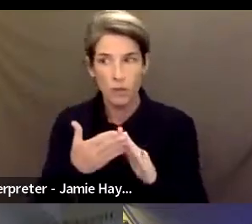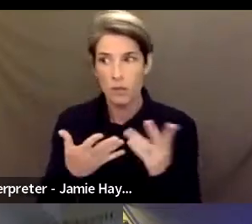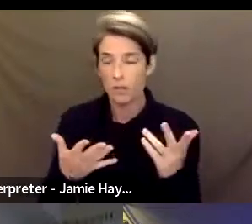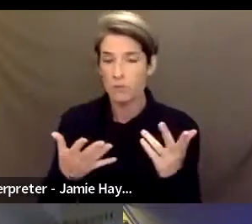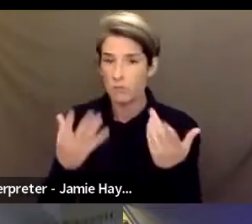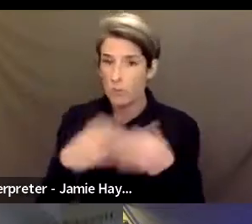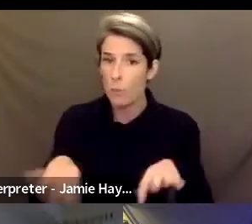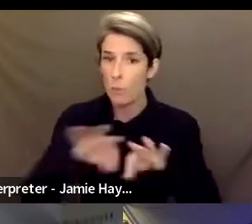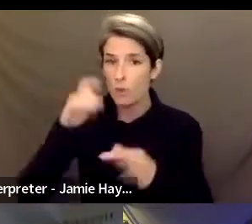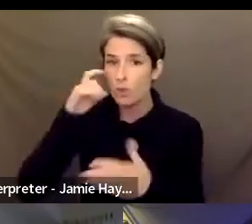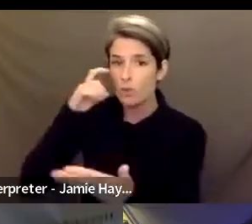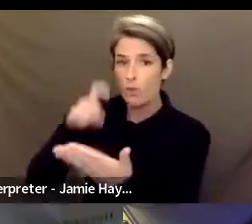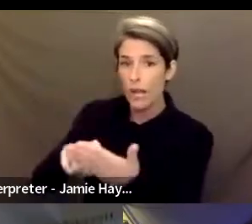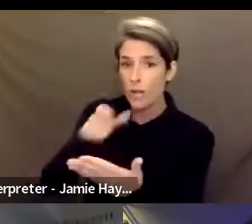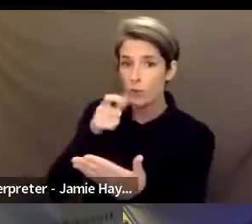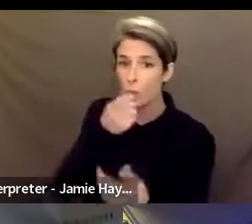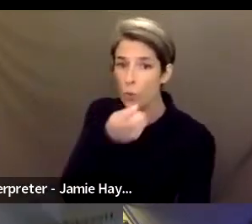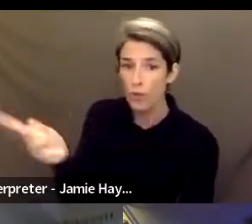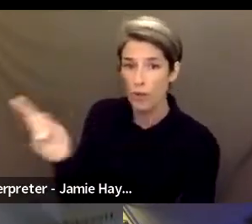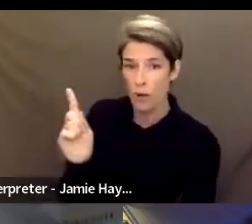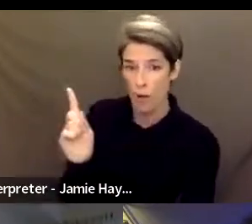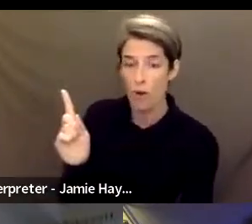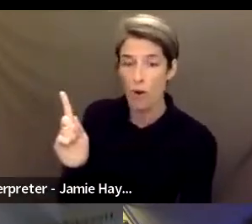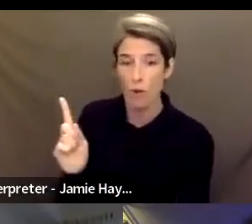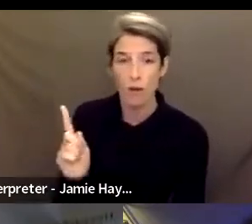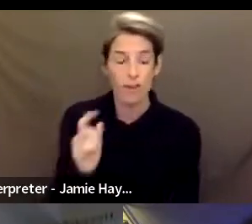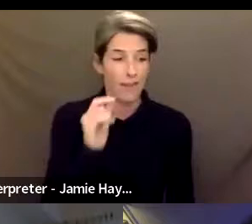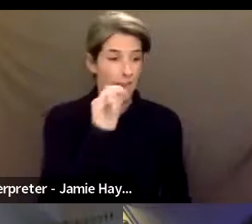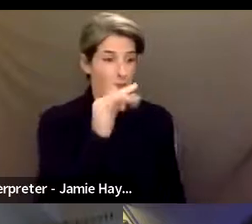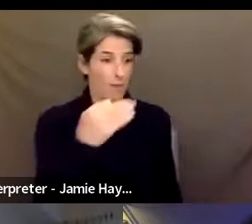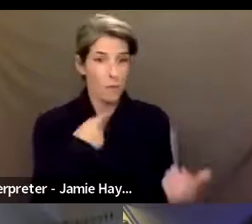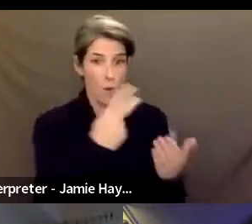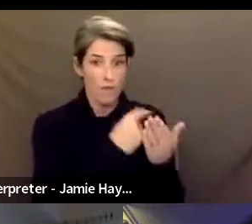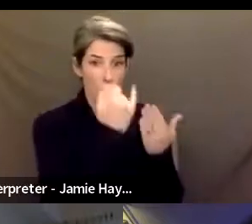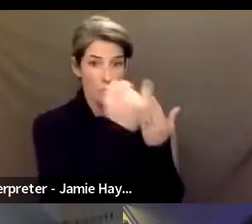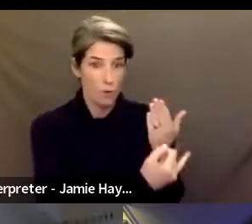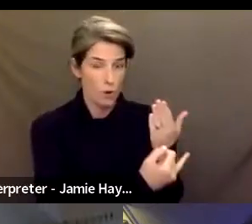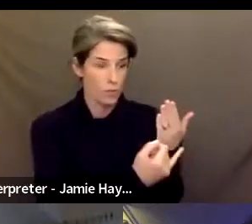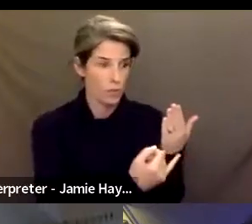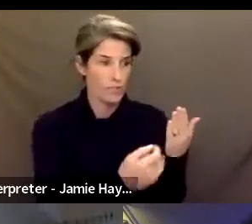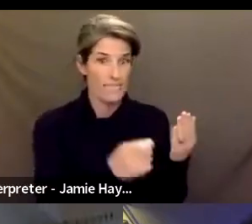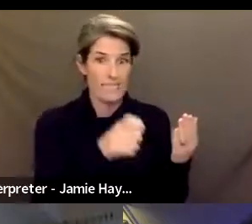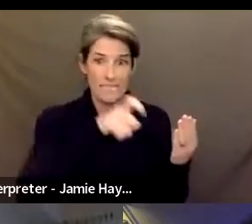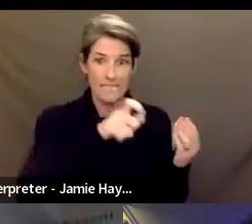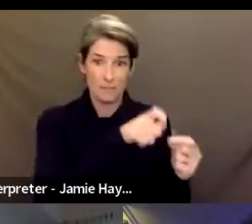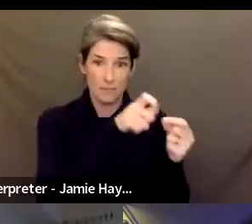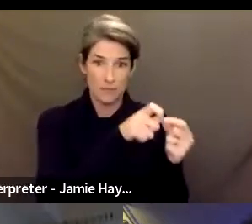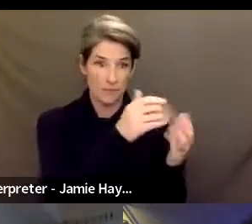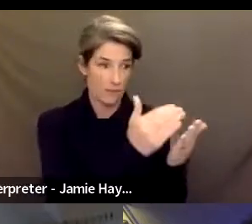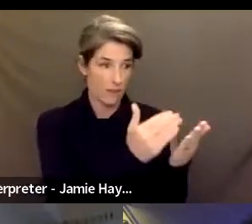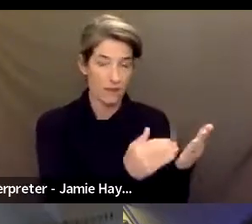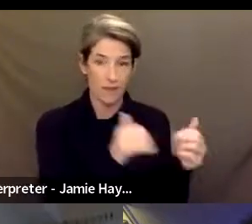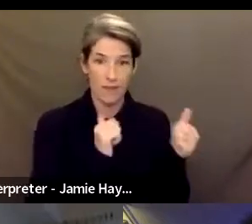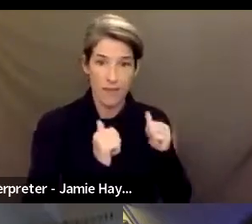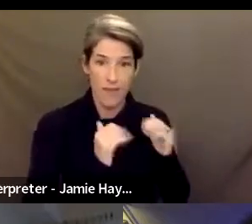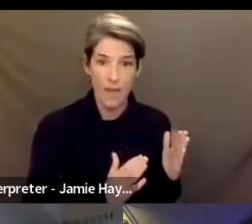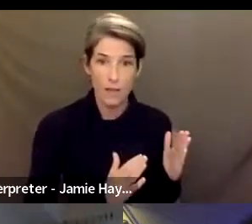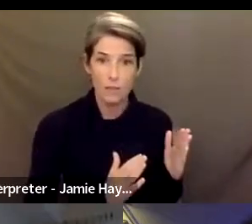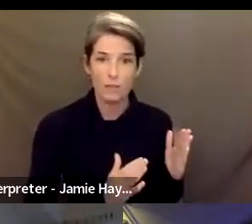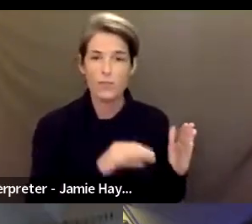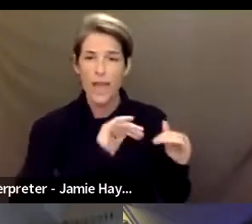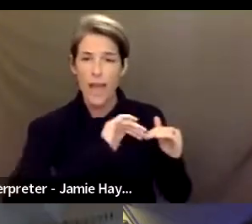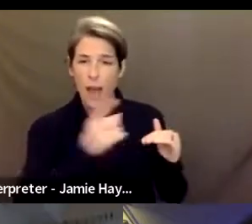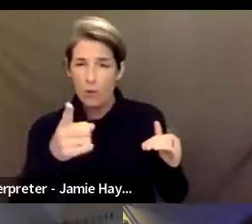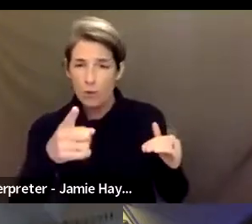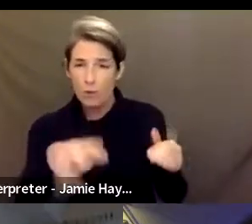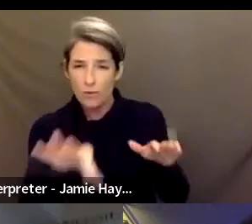like, where am I going to find these actors? Are they only going to come through submissions from agents and managers, or I'm